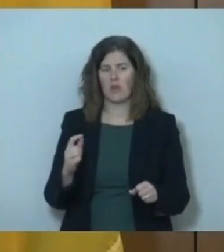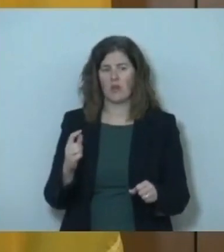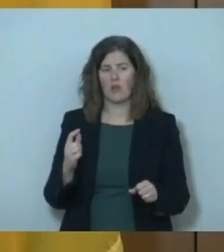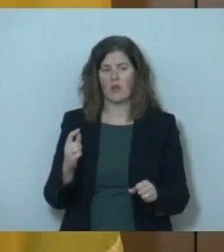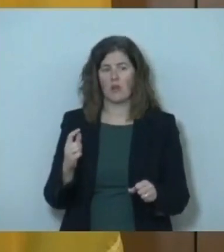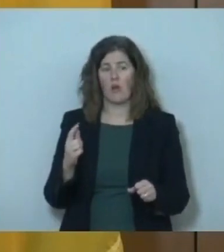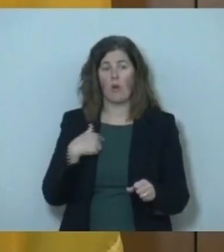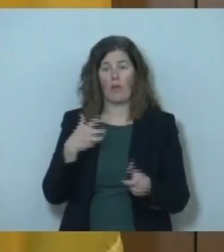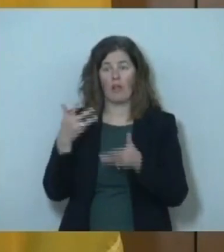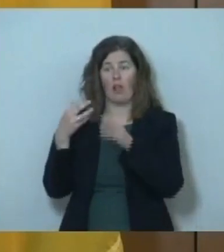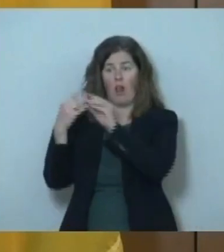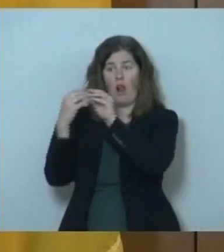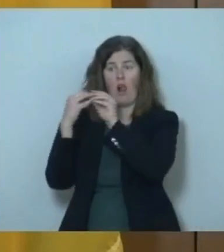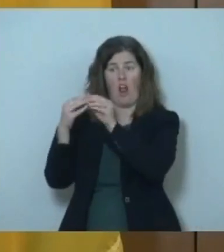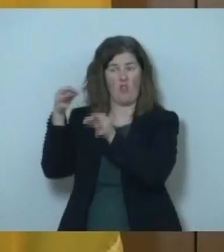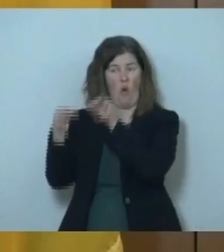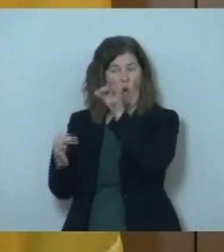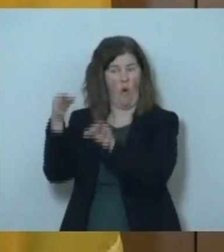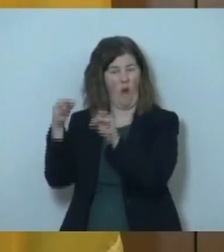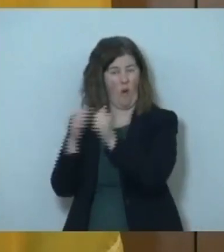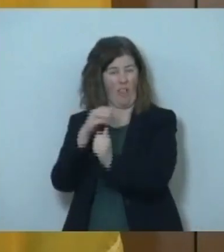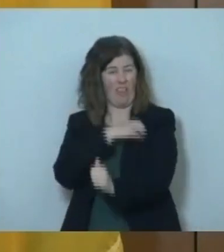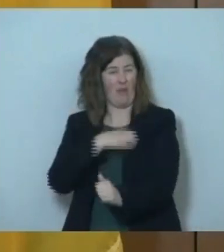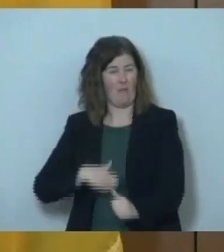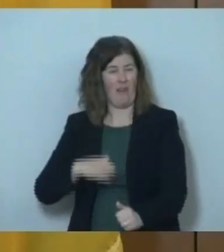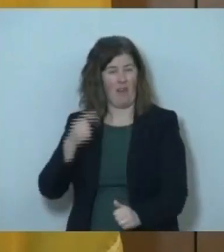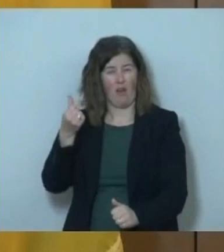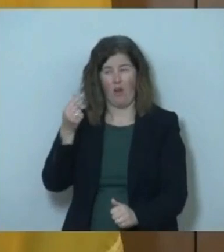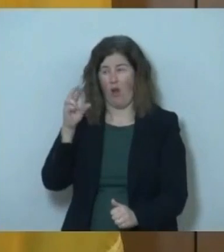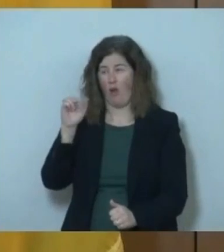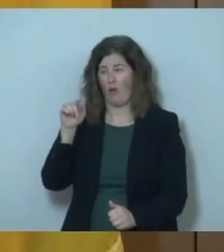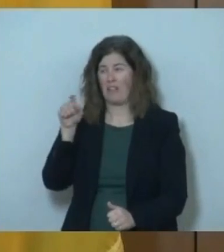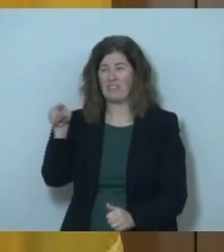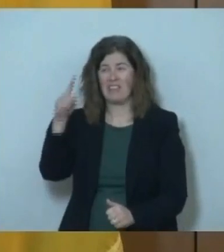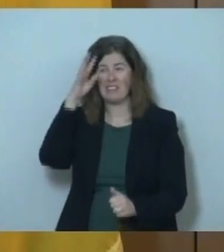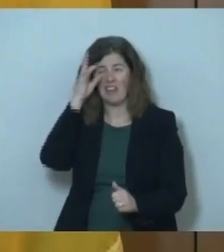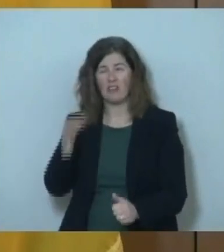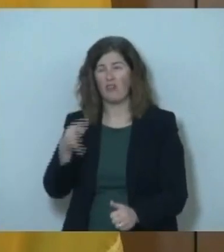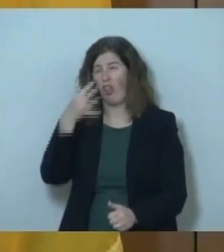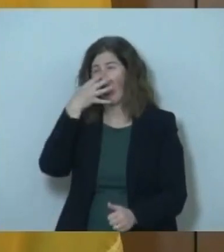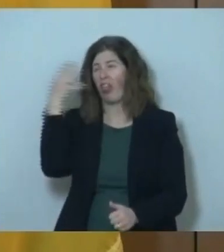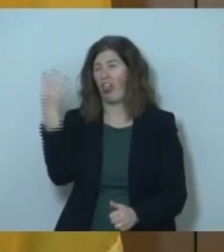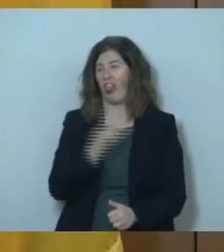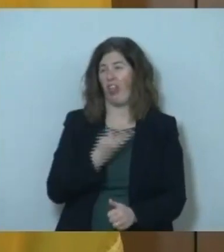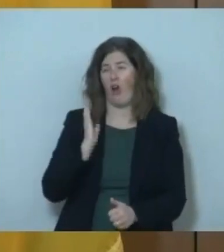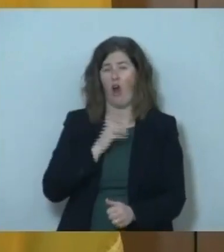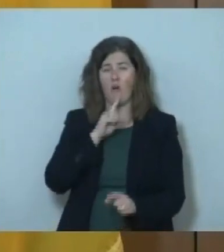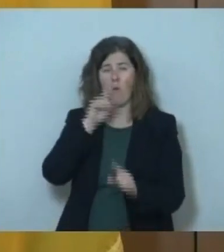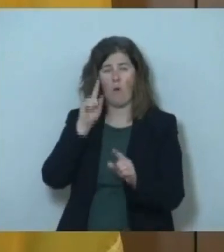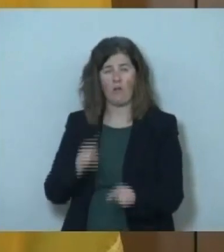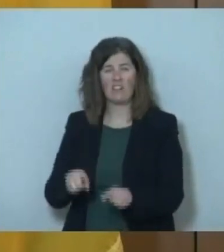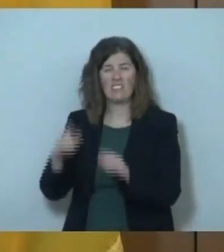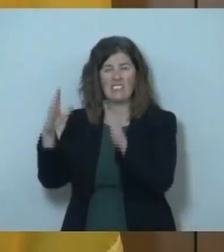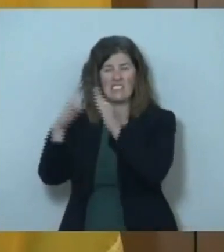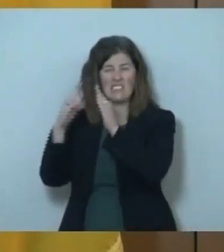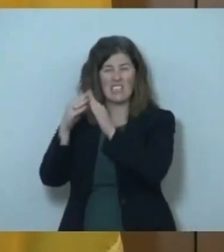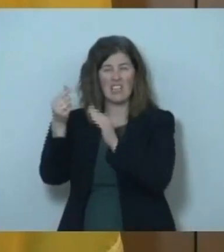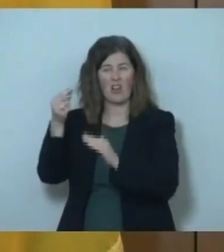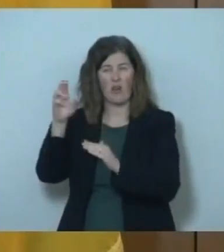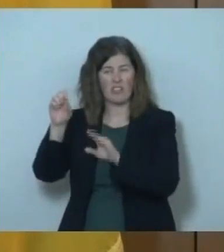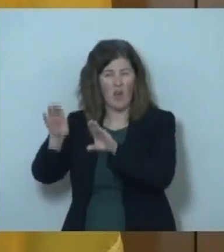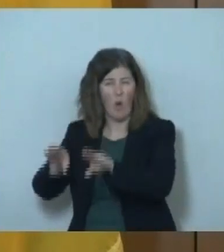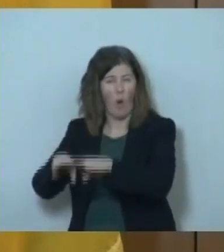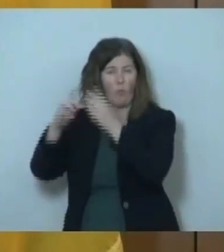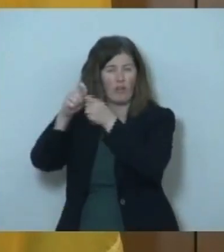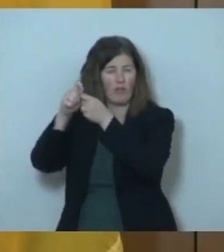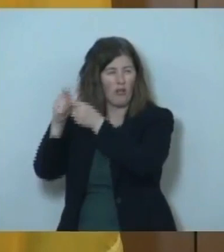mayor of Grants for not only violating the public health order with City of Grants operated activities like a